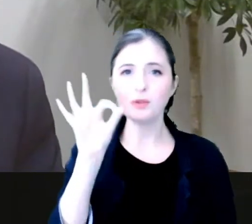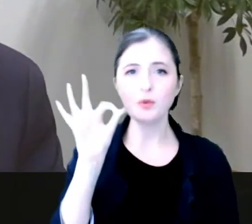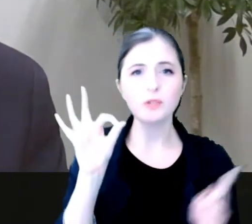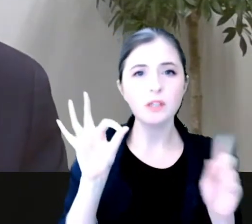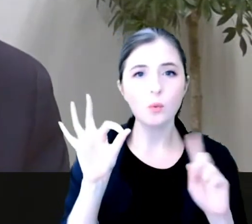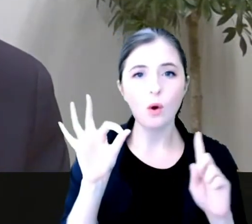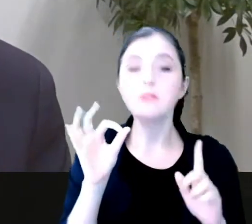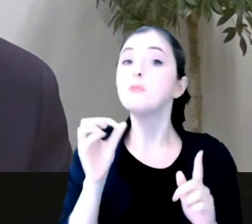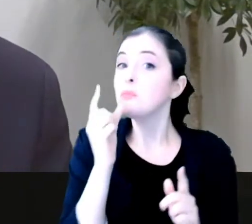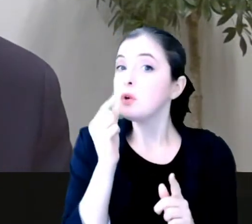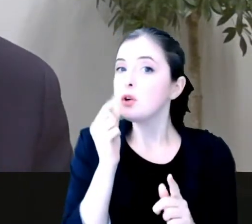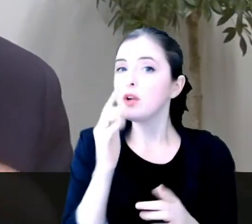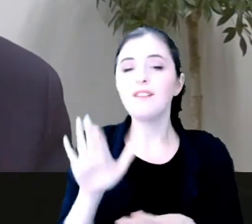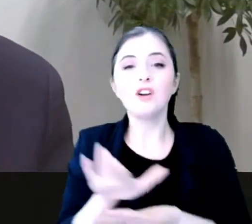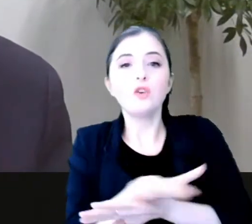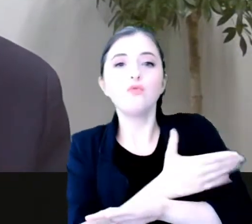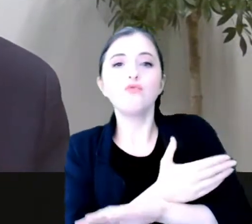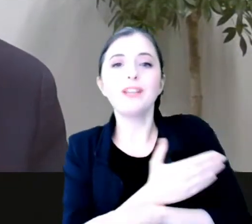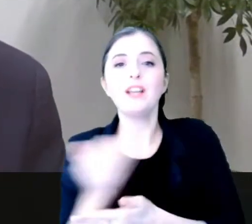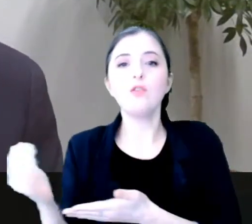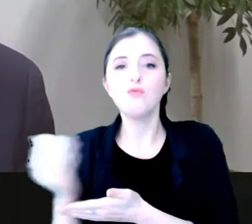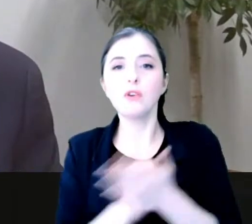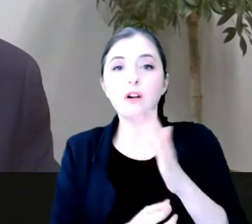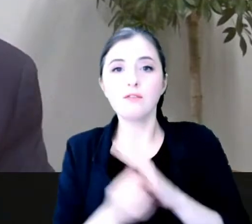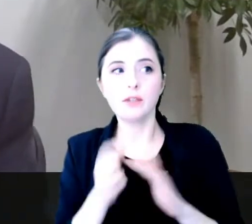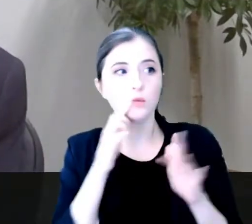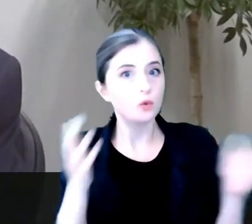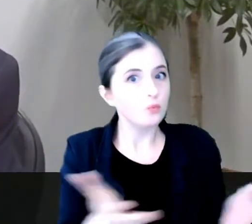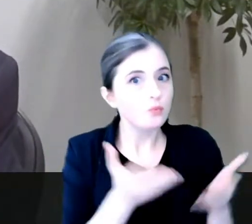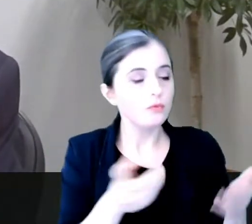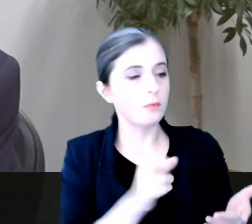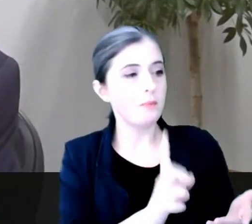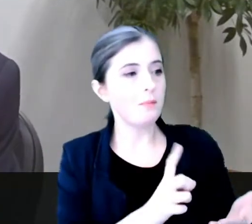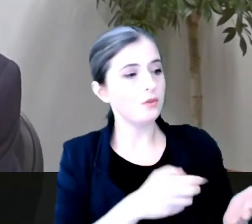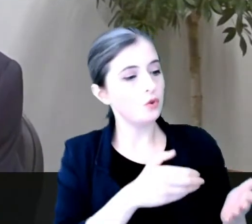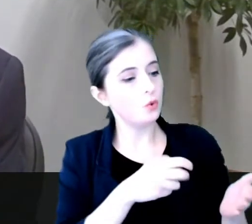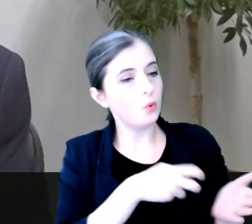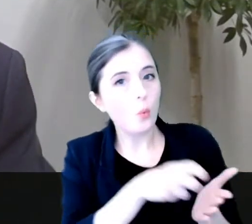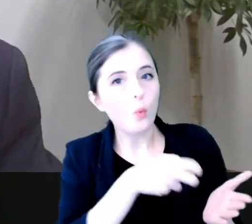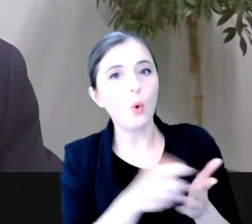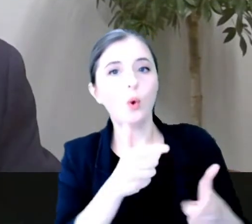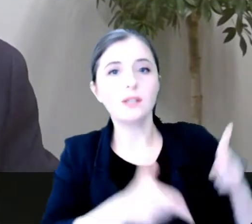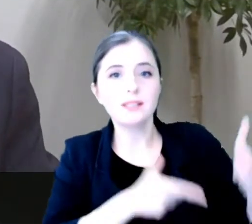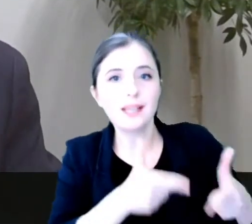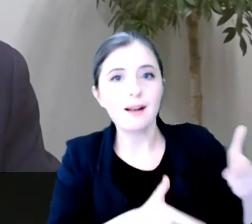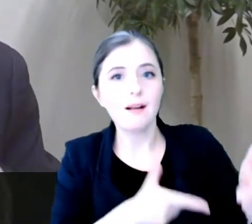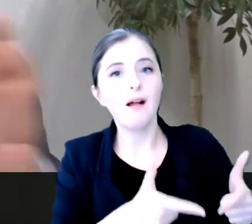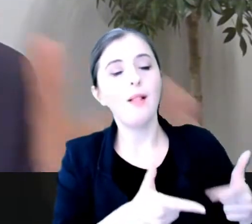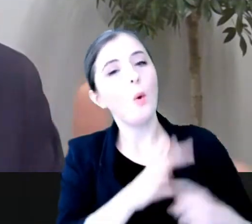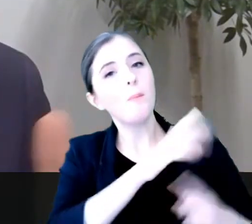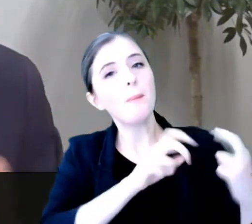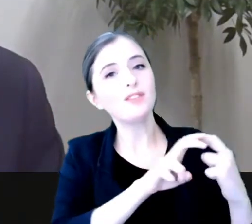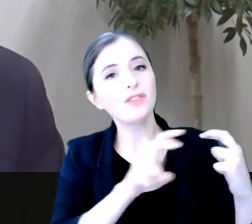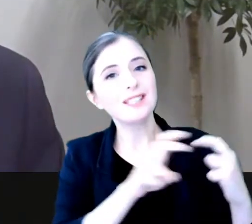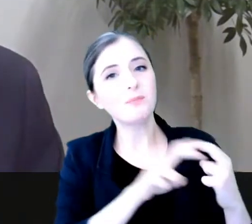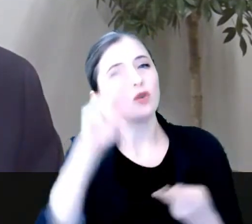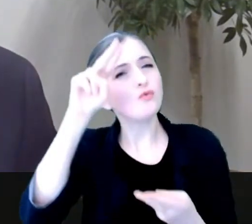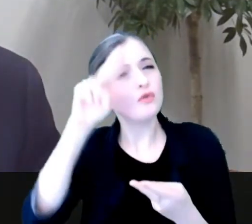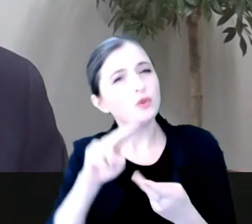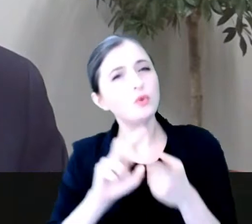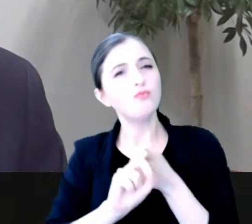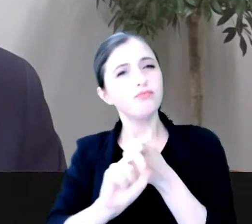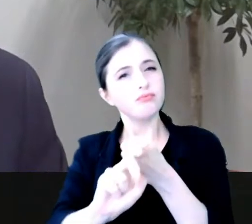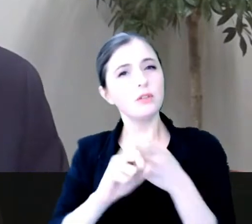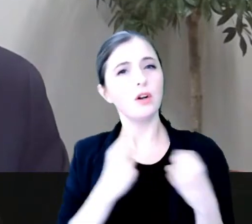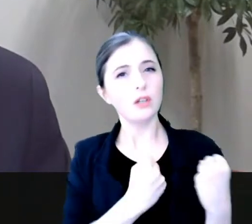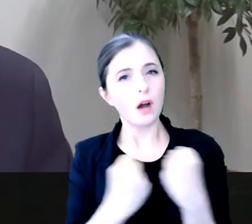more people to walk, cycle, use public transport, less reliance on cars is important, but also future jobs. I don't